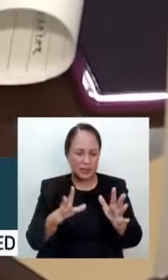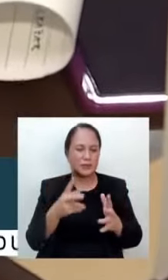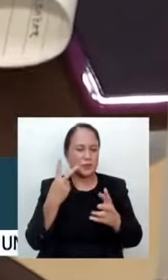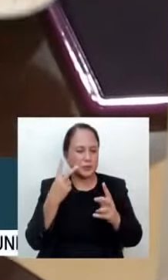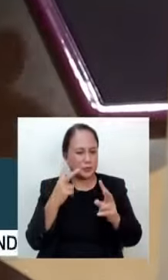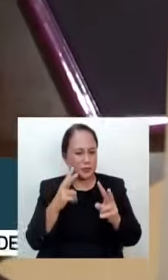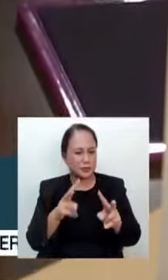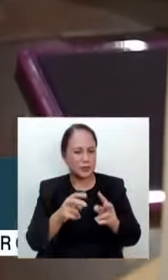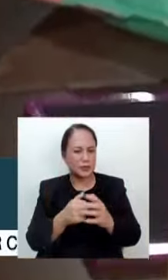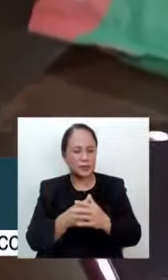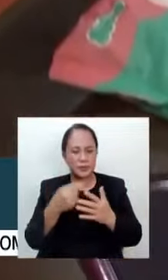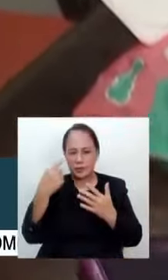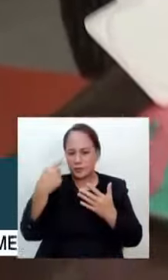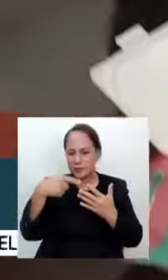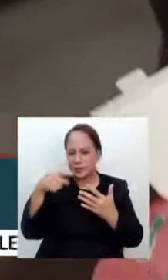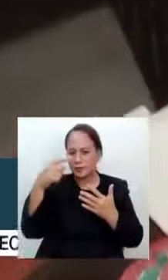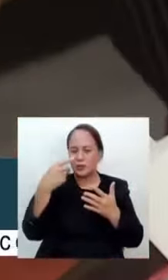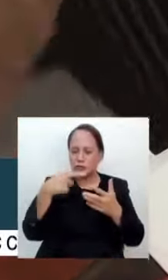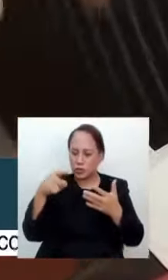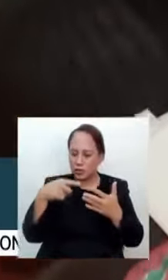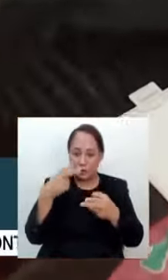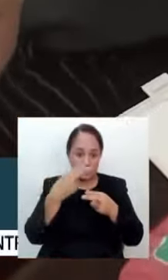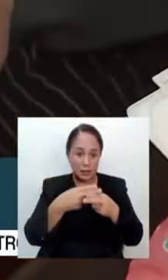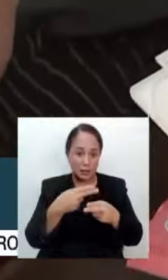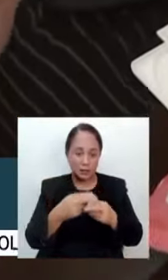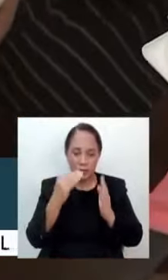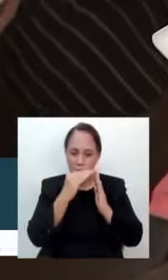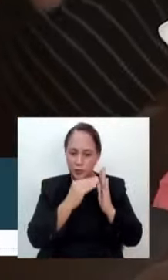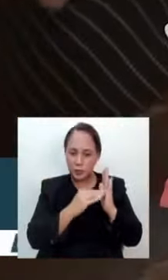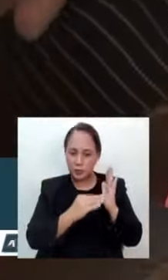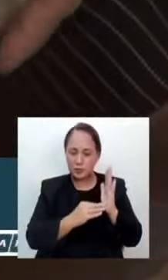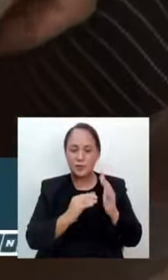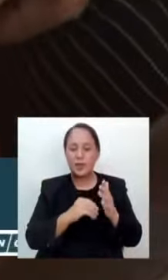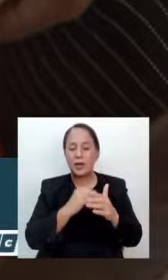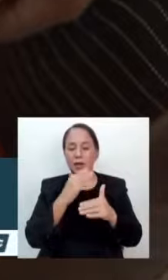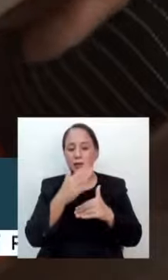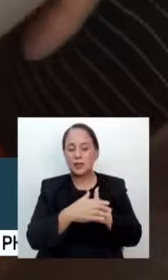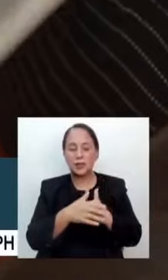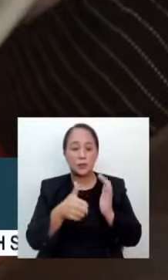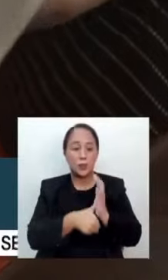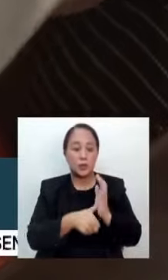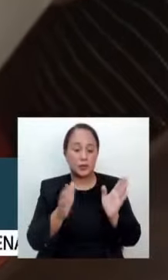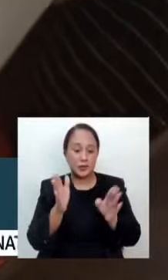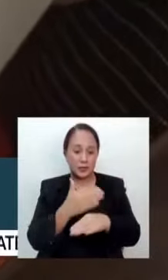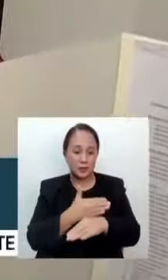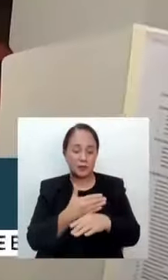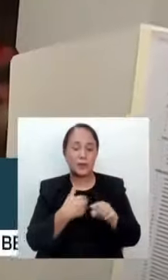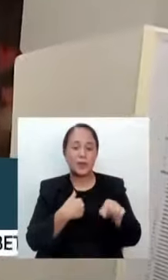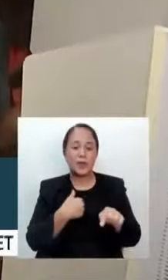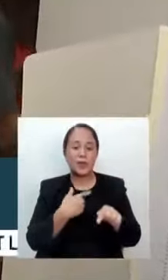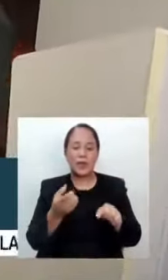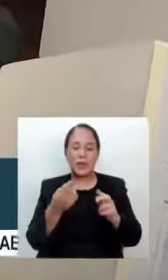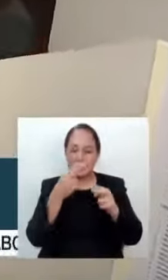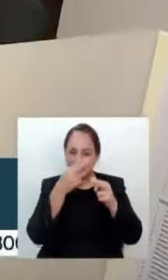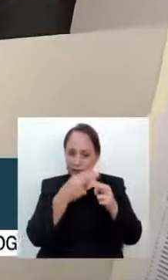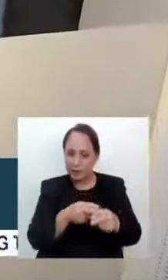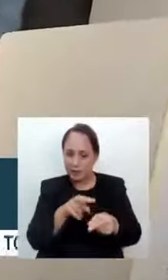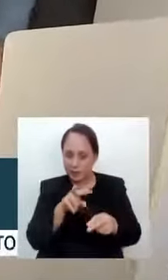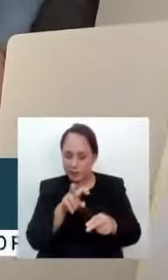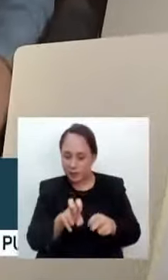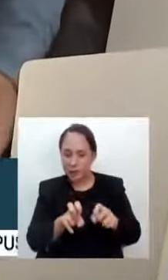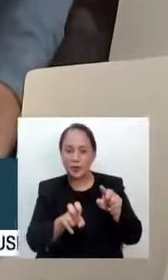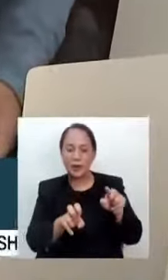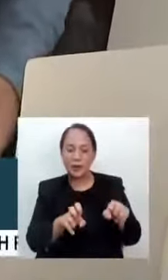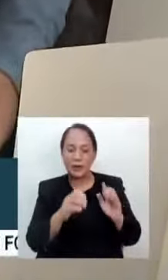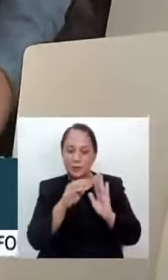We checked our names in the list outside the polling center. And when our names was in there, when we saw our names in the list